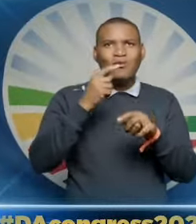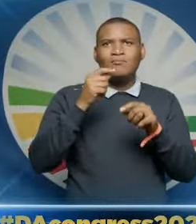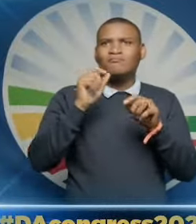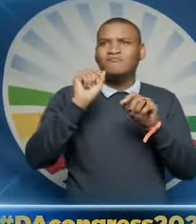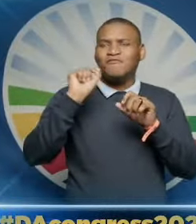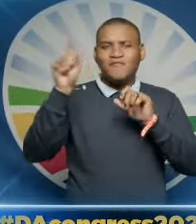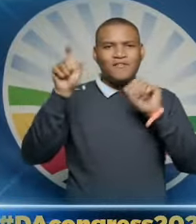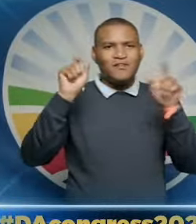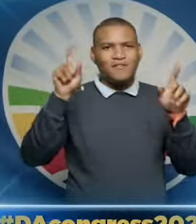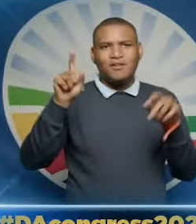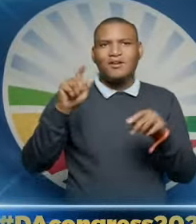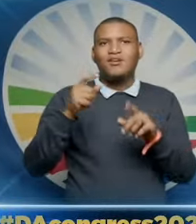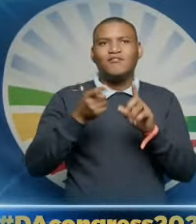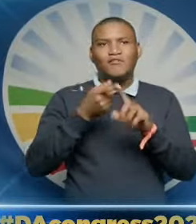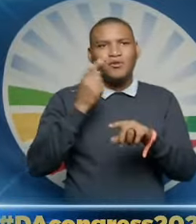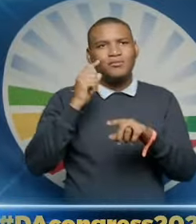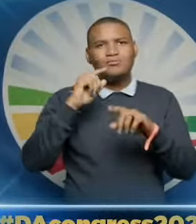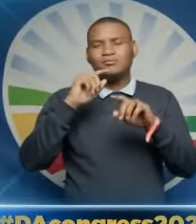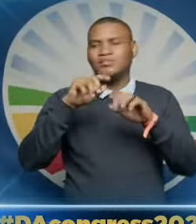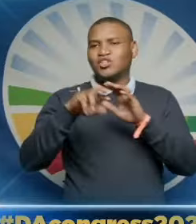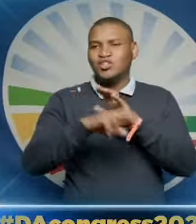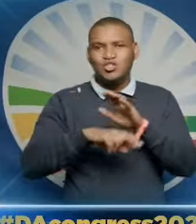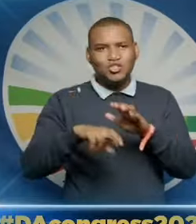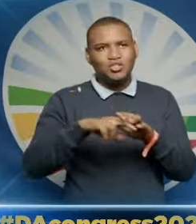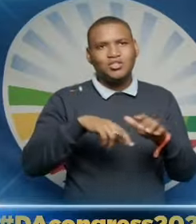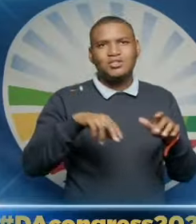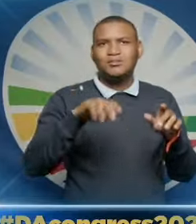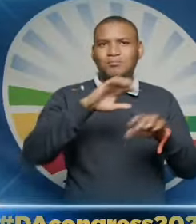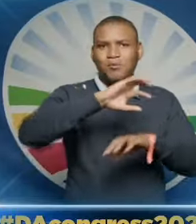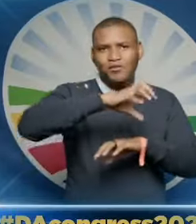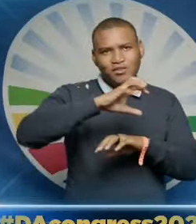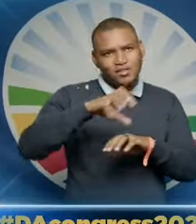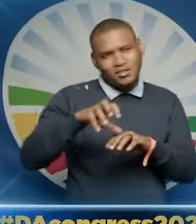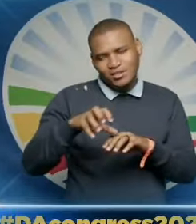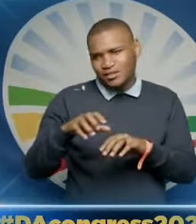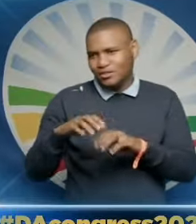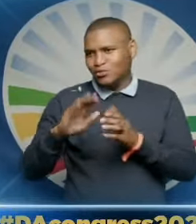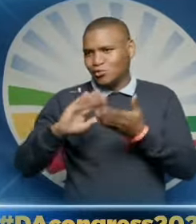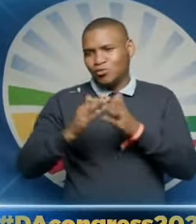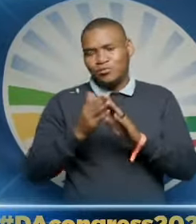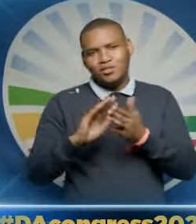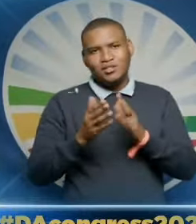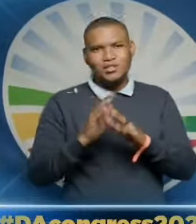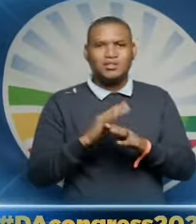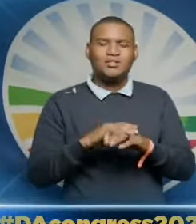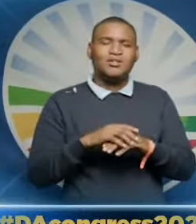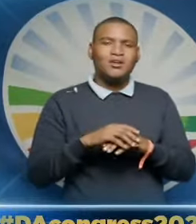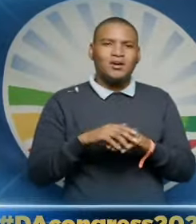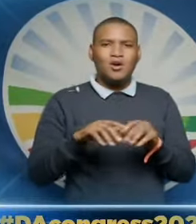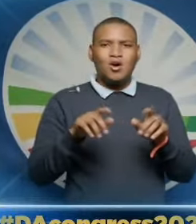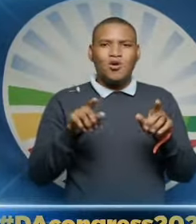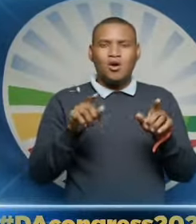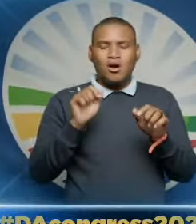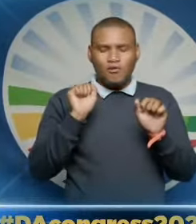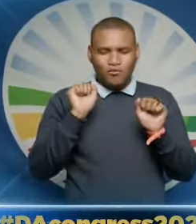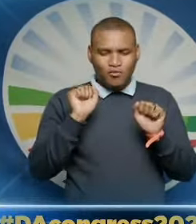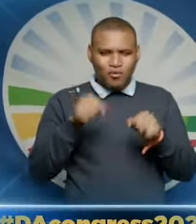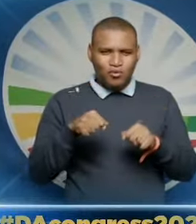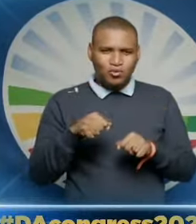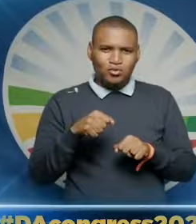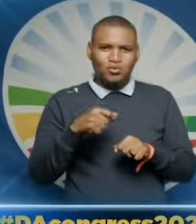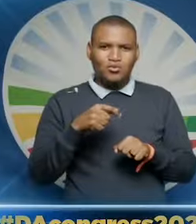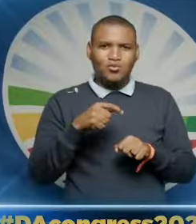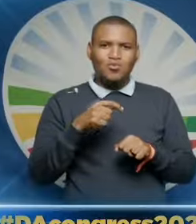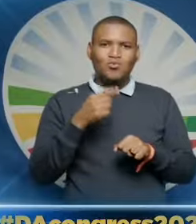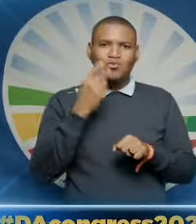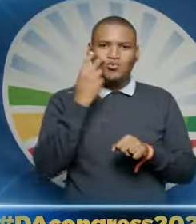the country, from different provinces and regions, and we get to make input on very, very important items. And of course, you know, as the DA, we